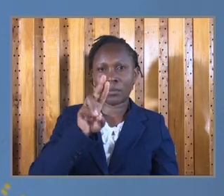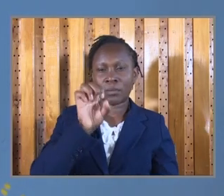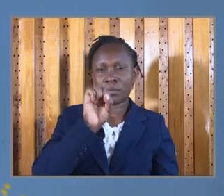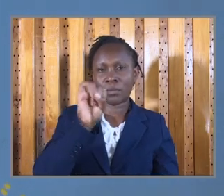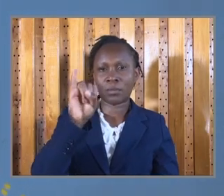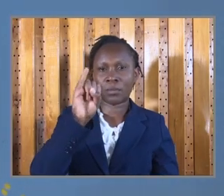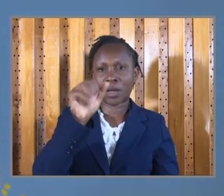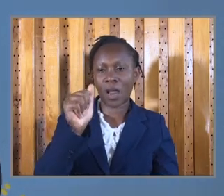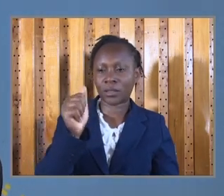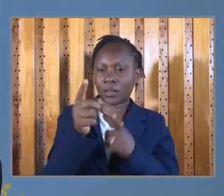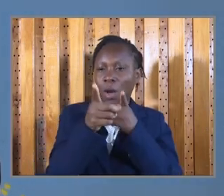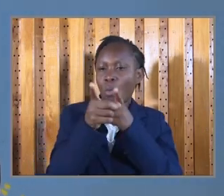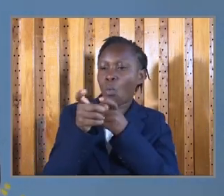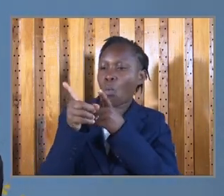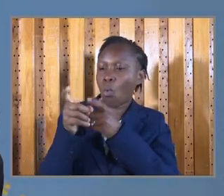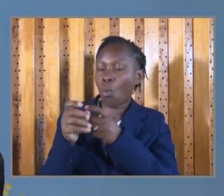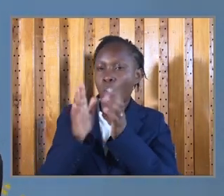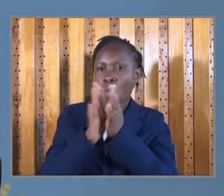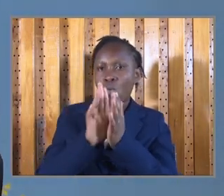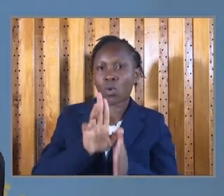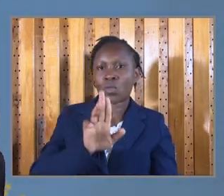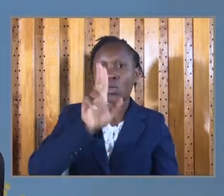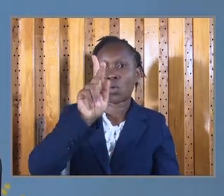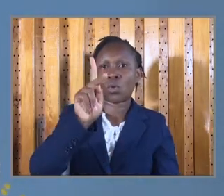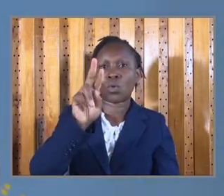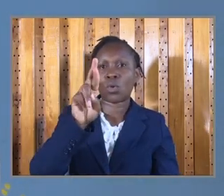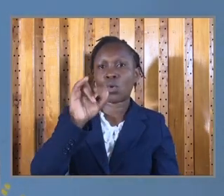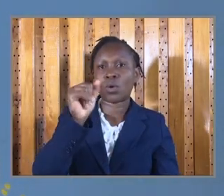has consequences far beyond European soil.